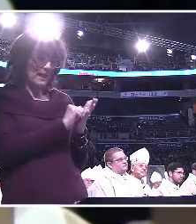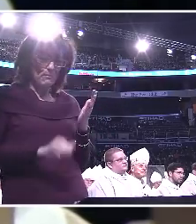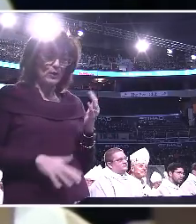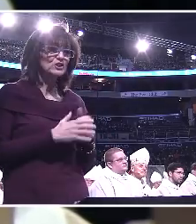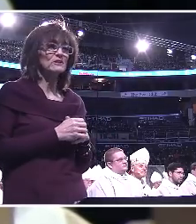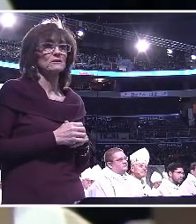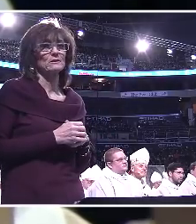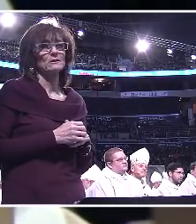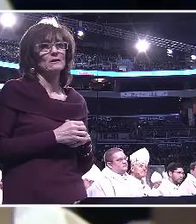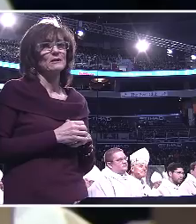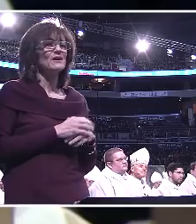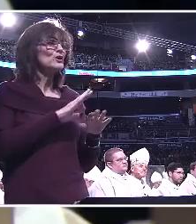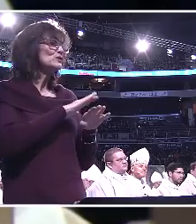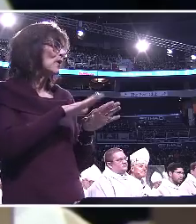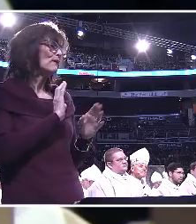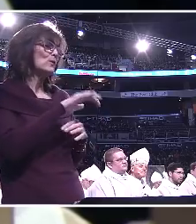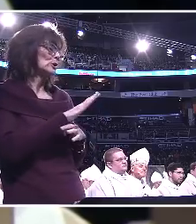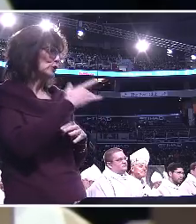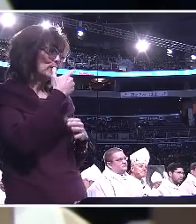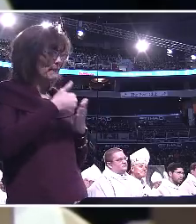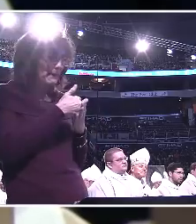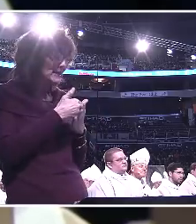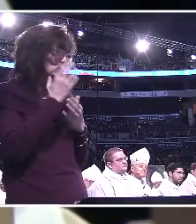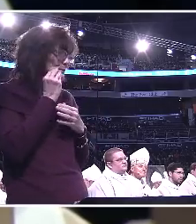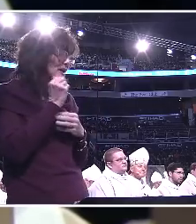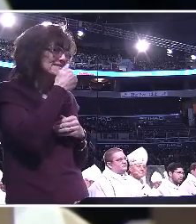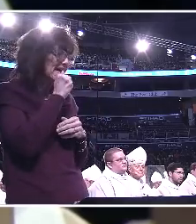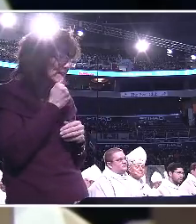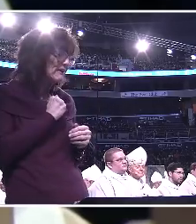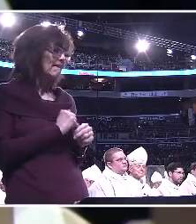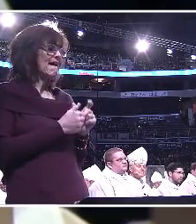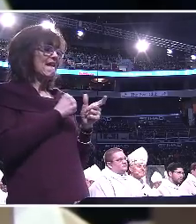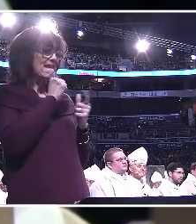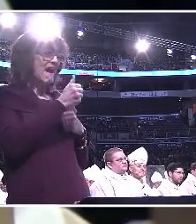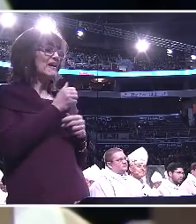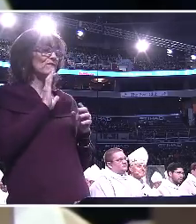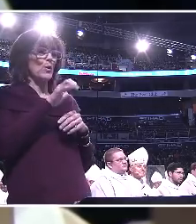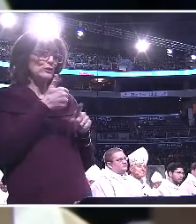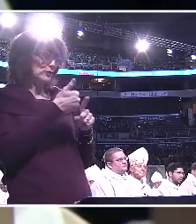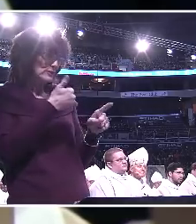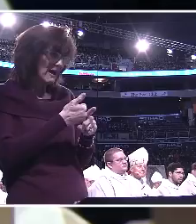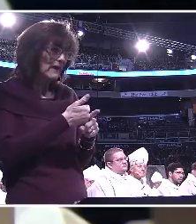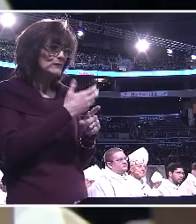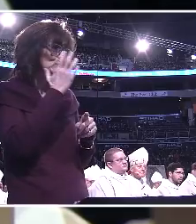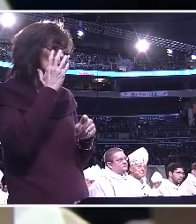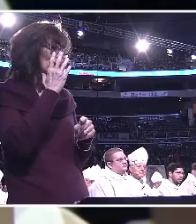kid go through the suffering," they told her. "And don't make yourself go through the pain, the suffering of seeing your kid